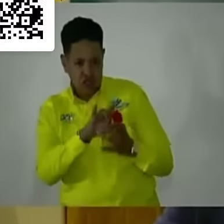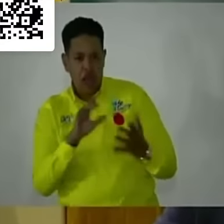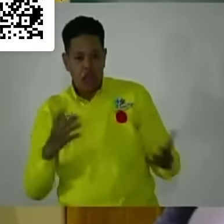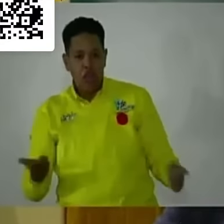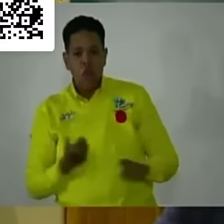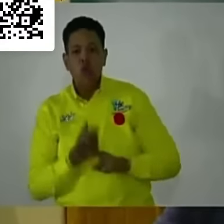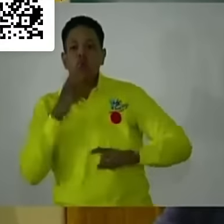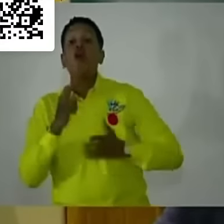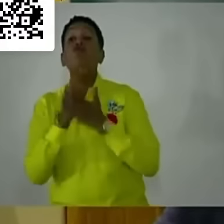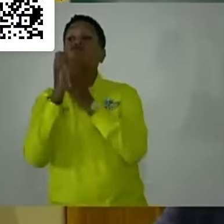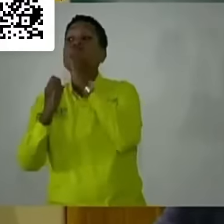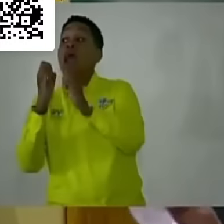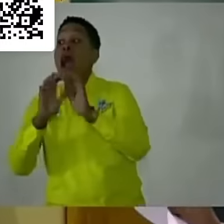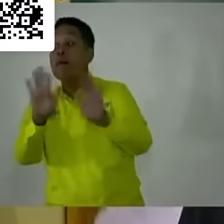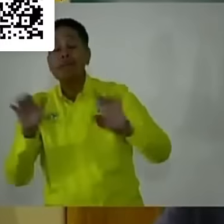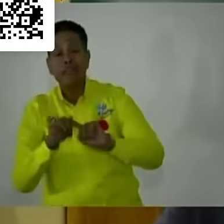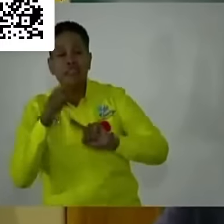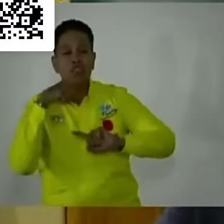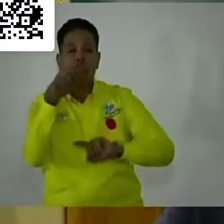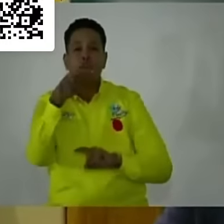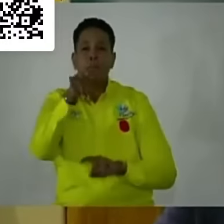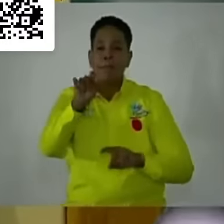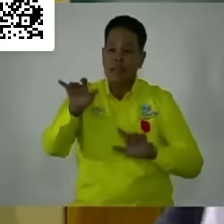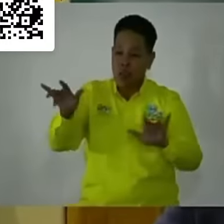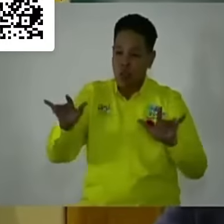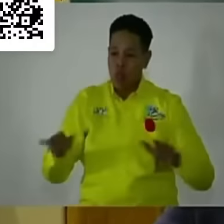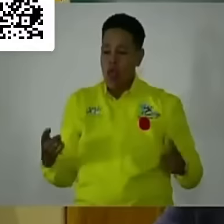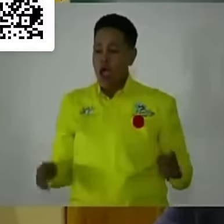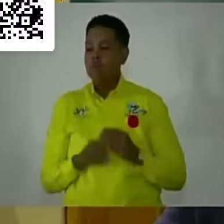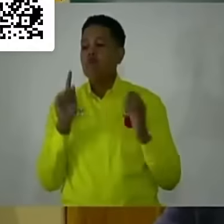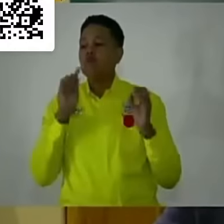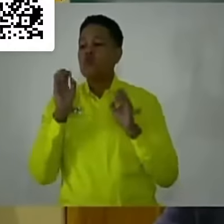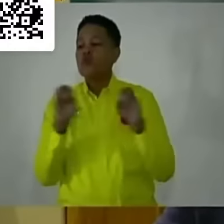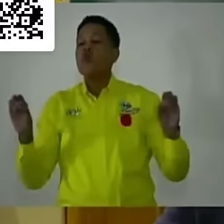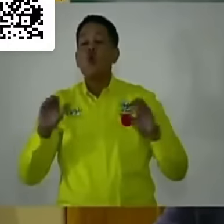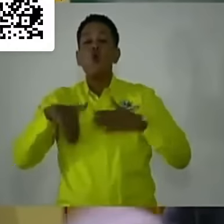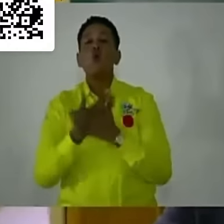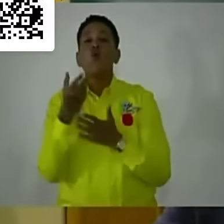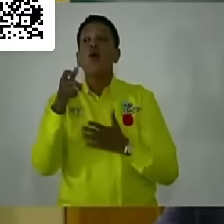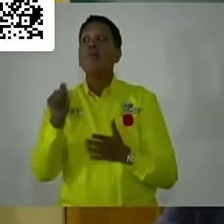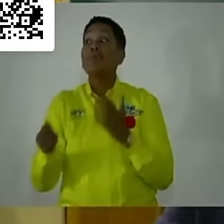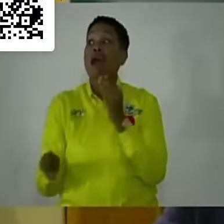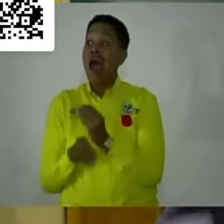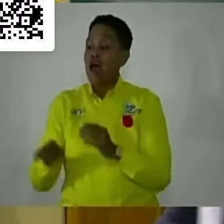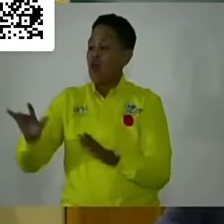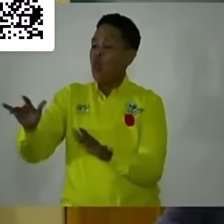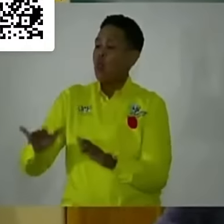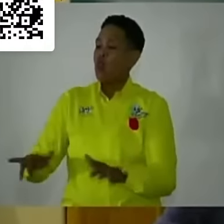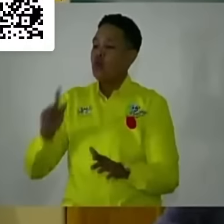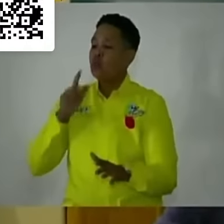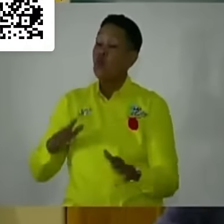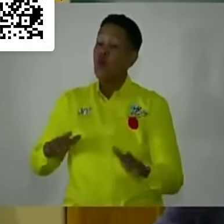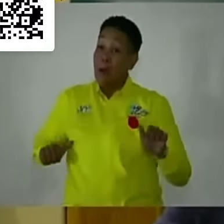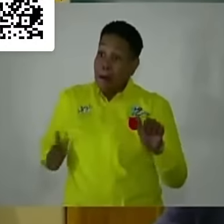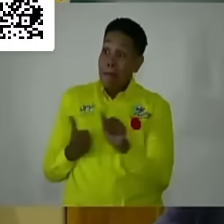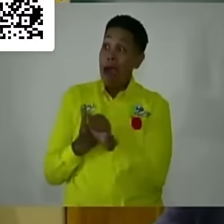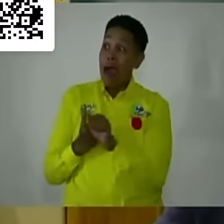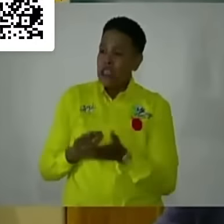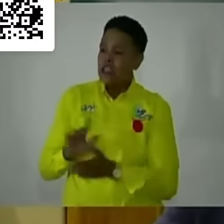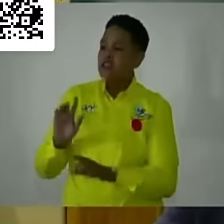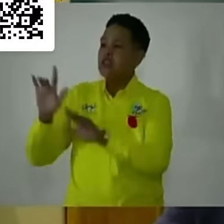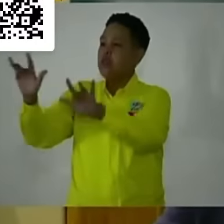to the rehabilitation of pits, so that there is no new pit added to the backlog, and that